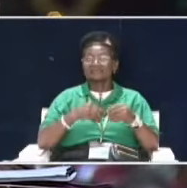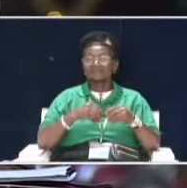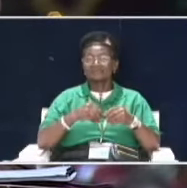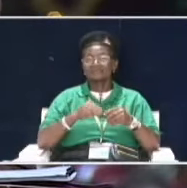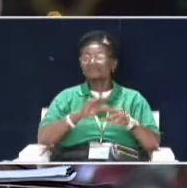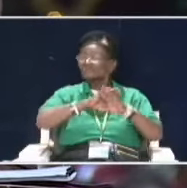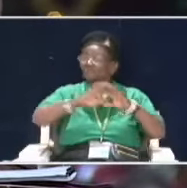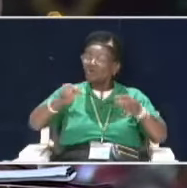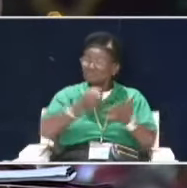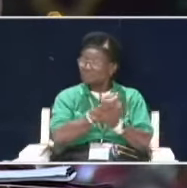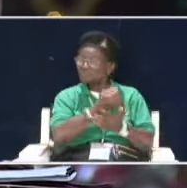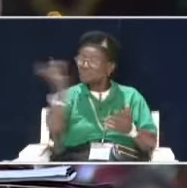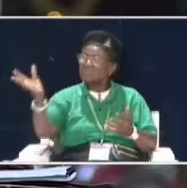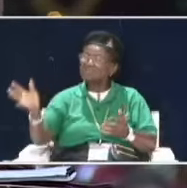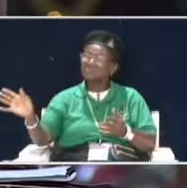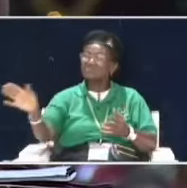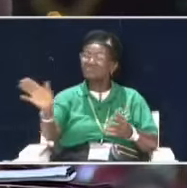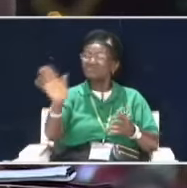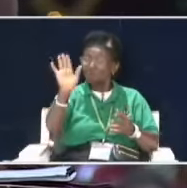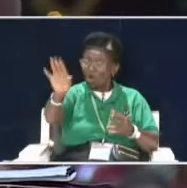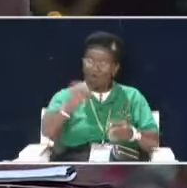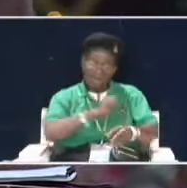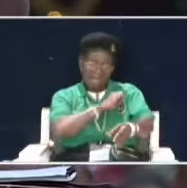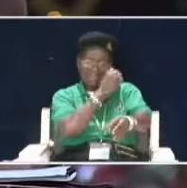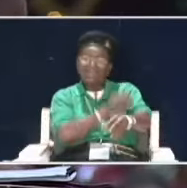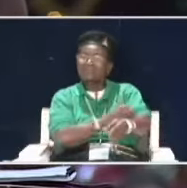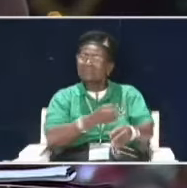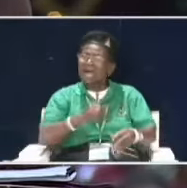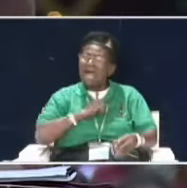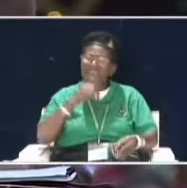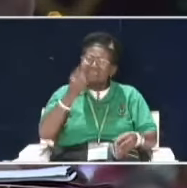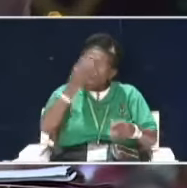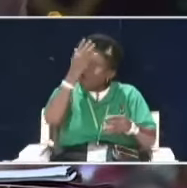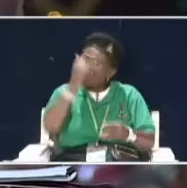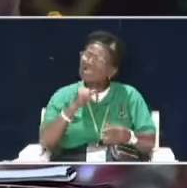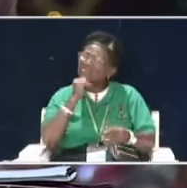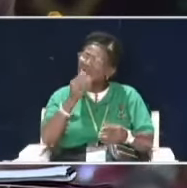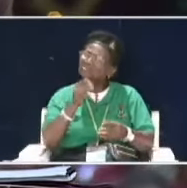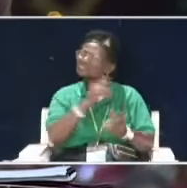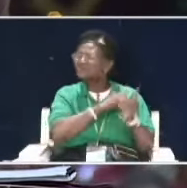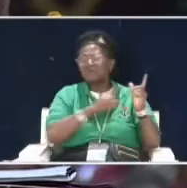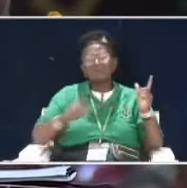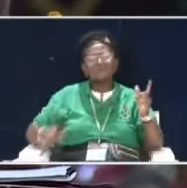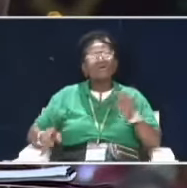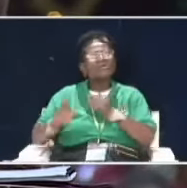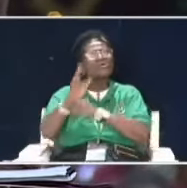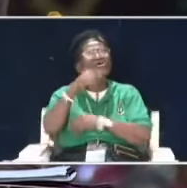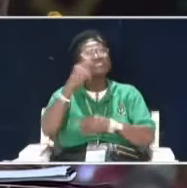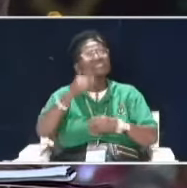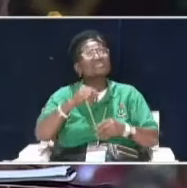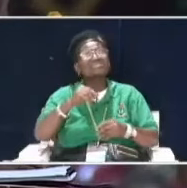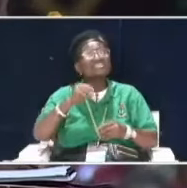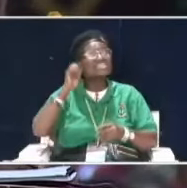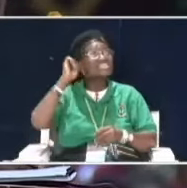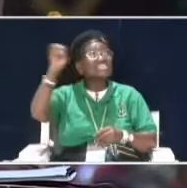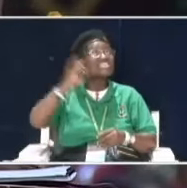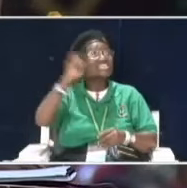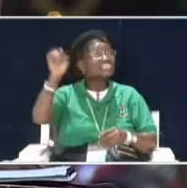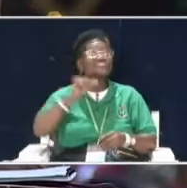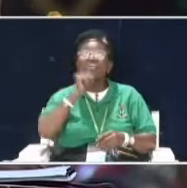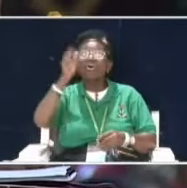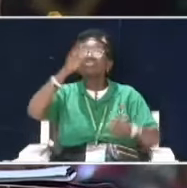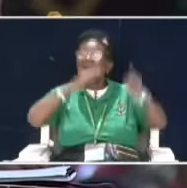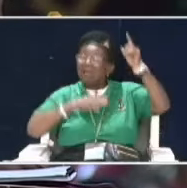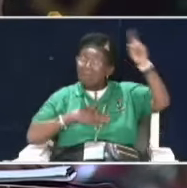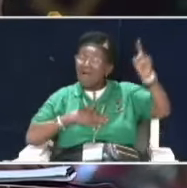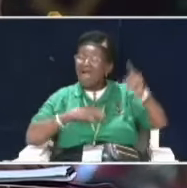don't waste your energy. I said, why not, Lord? God said, it's not my child.